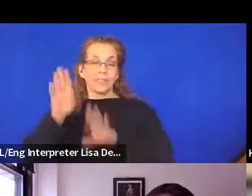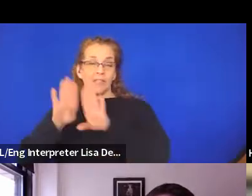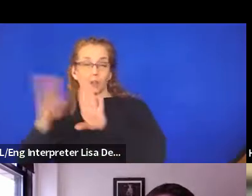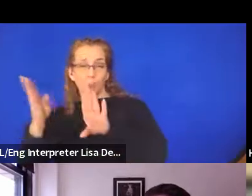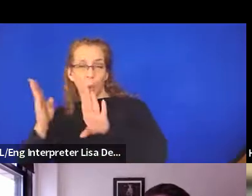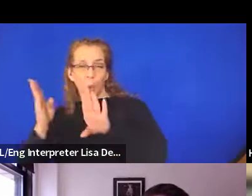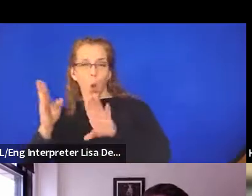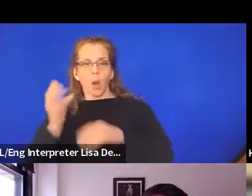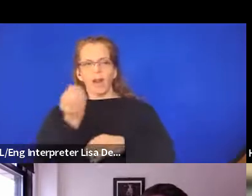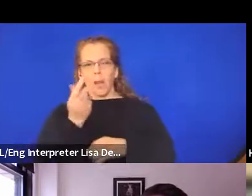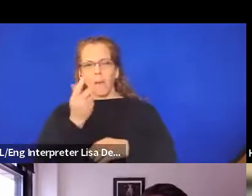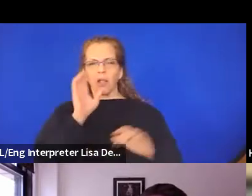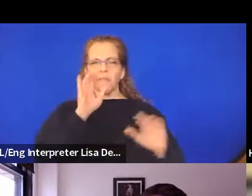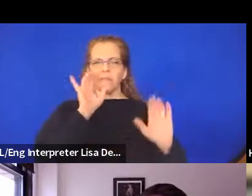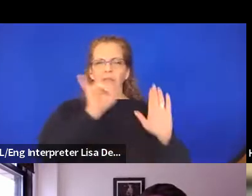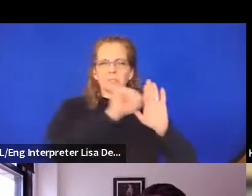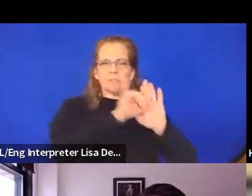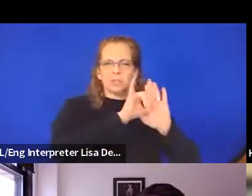framed images.